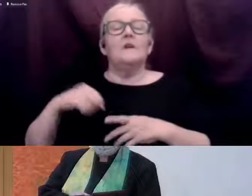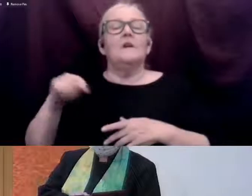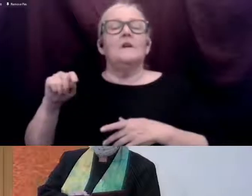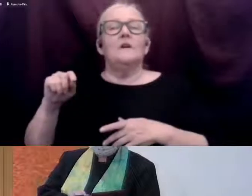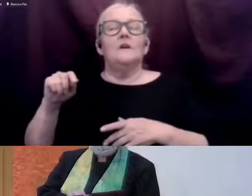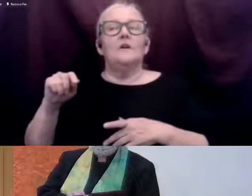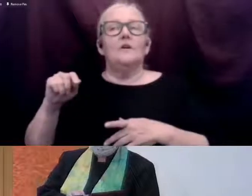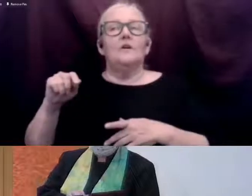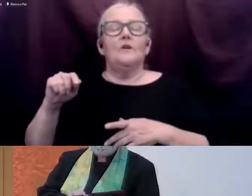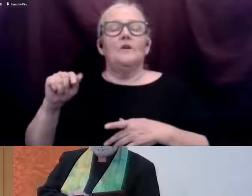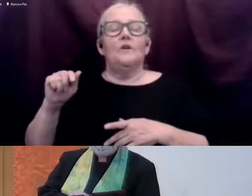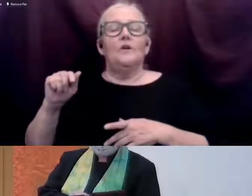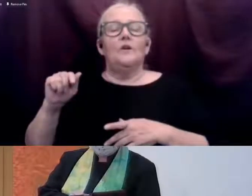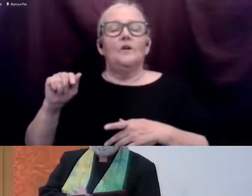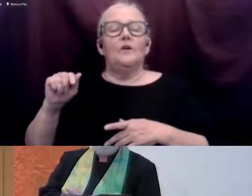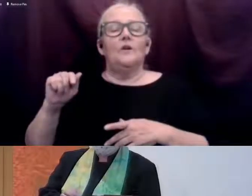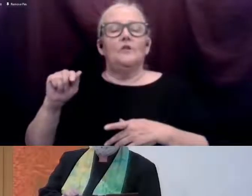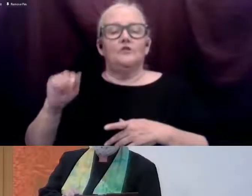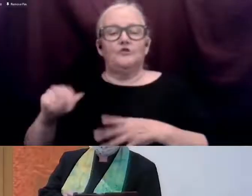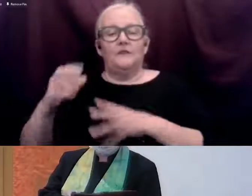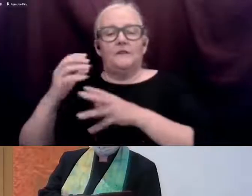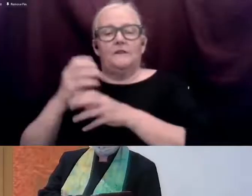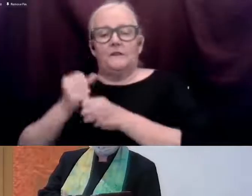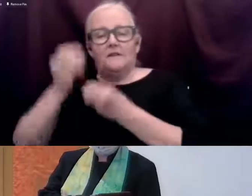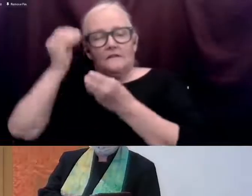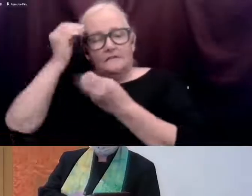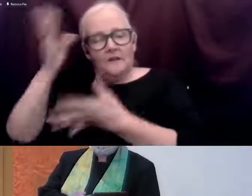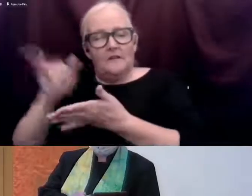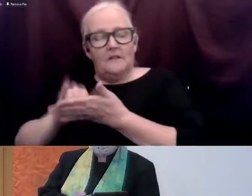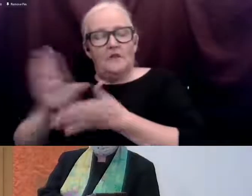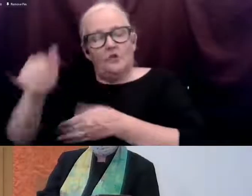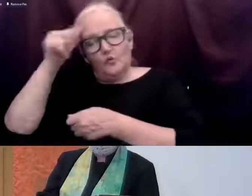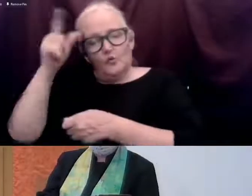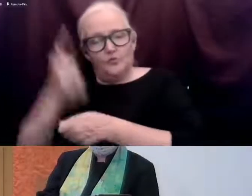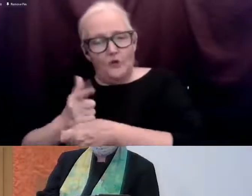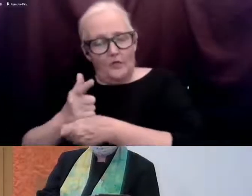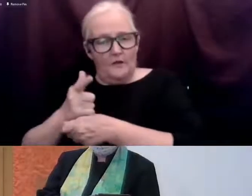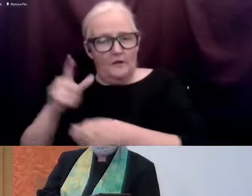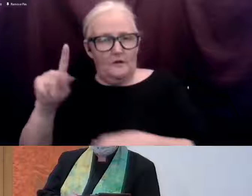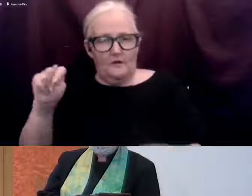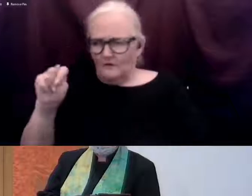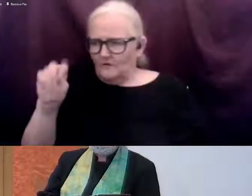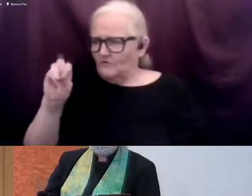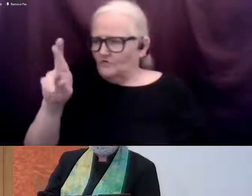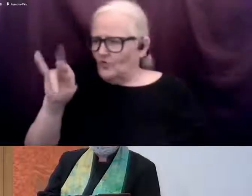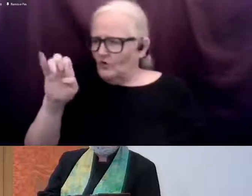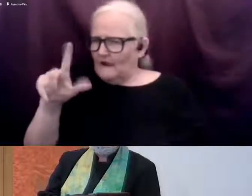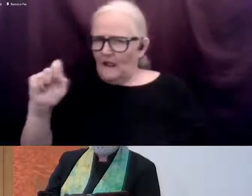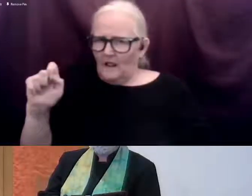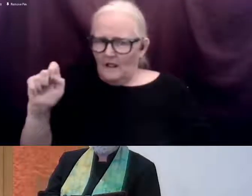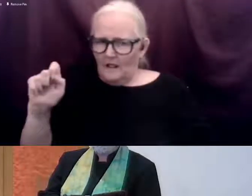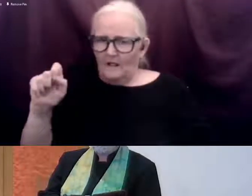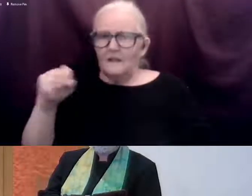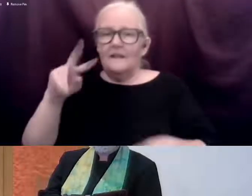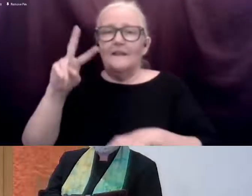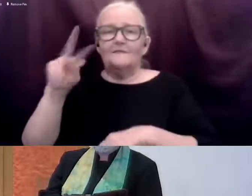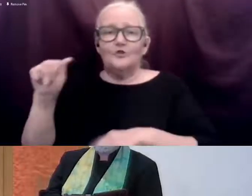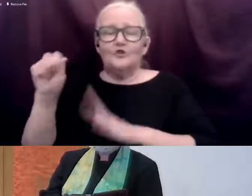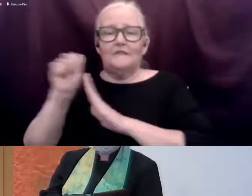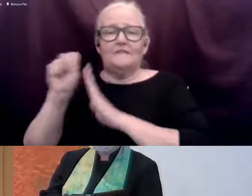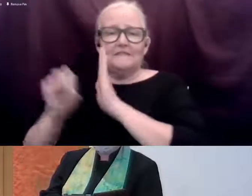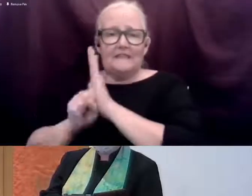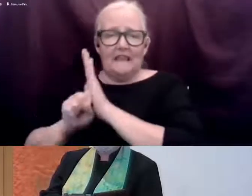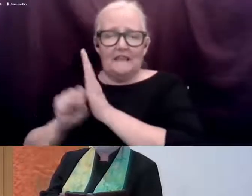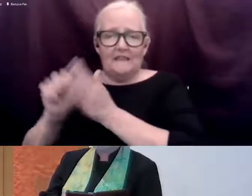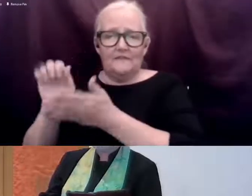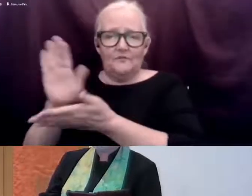that Brother Toriel, who if you say who he is in a minute, at Virginia State, that there were gunshots outside his dorm,